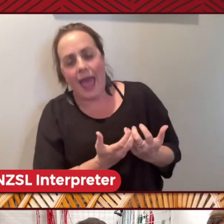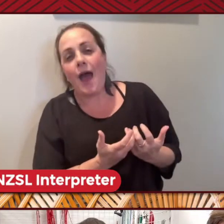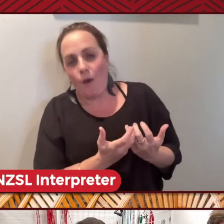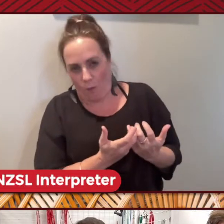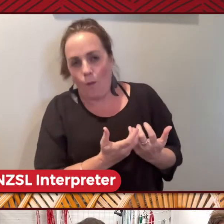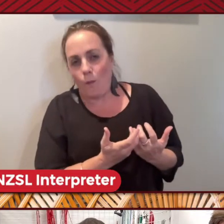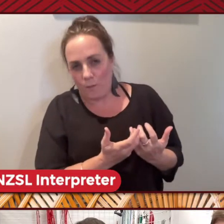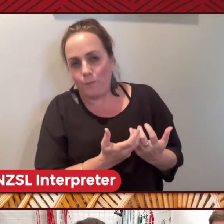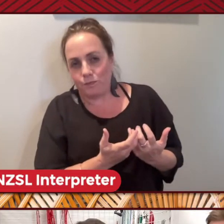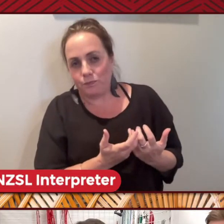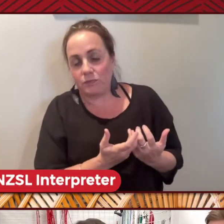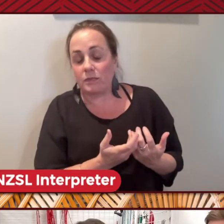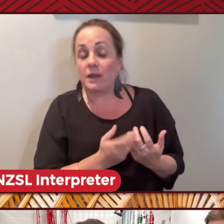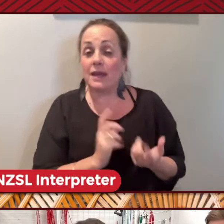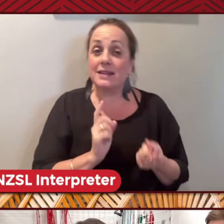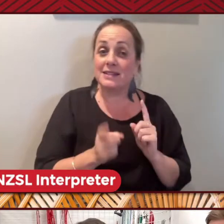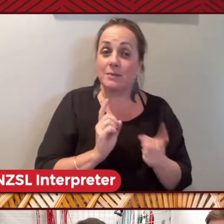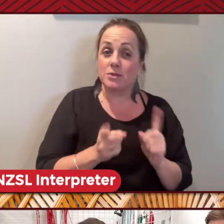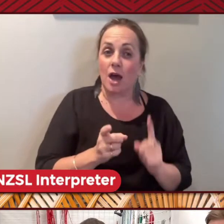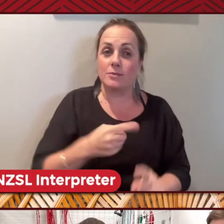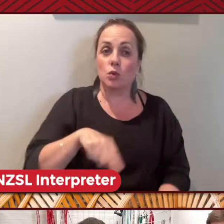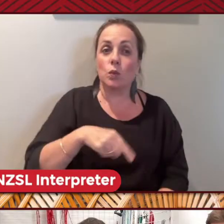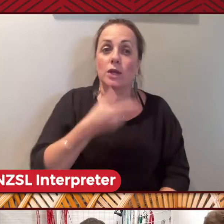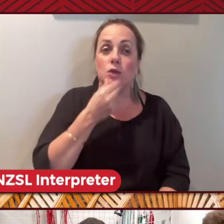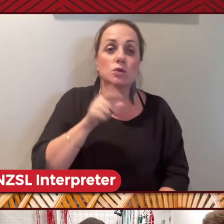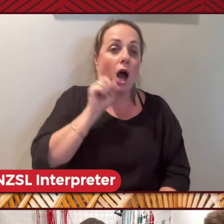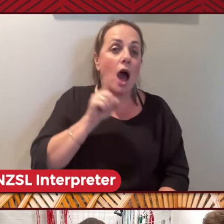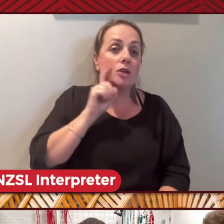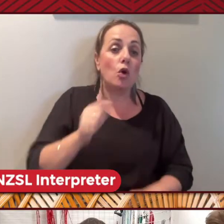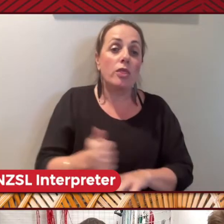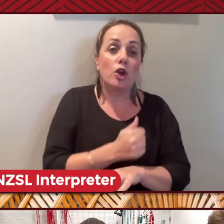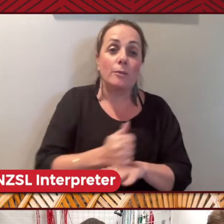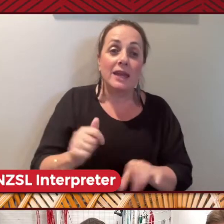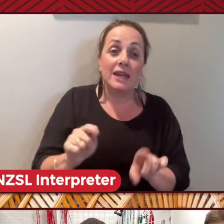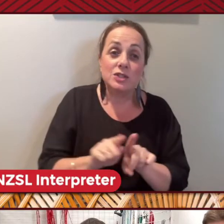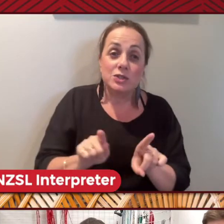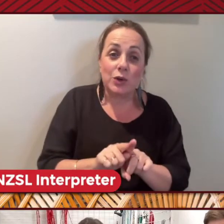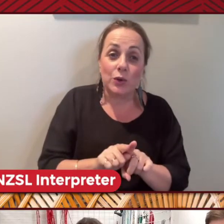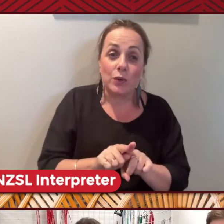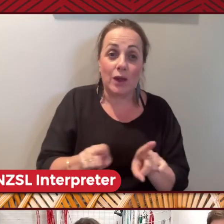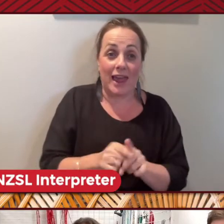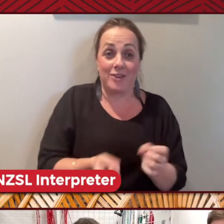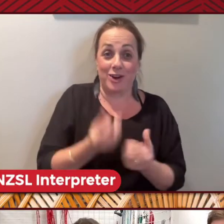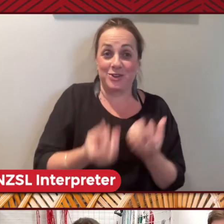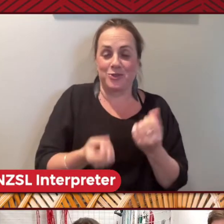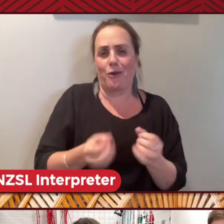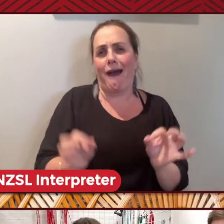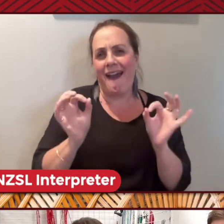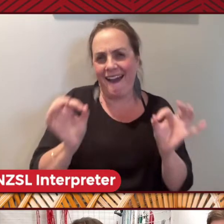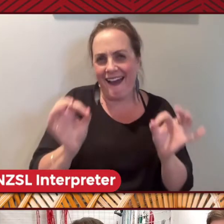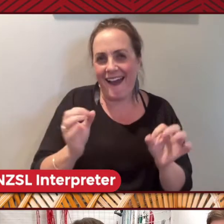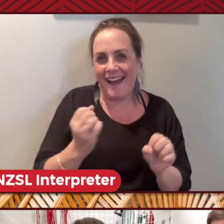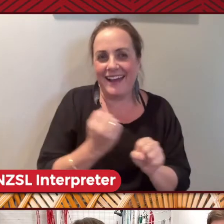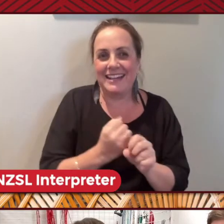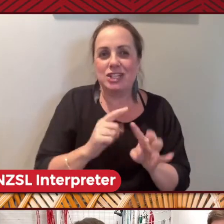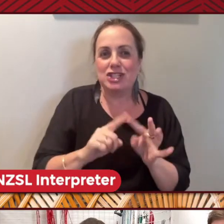them. But you'll often find that we can use hydrotherapy as well, to, especially in Rotorua, the geothermal pools have just been such a game changer